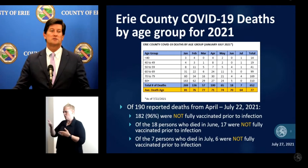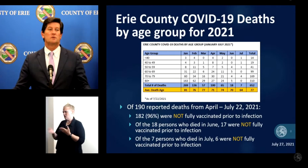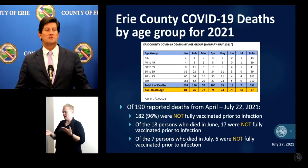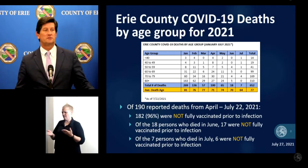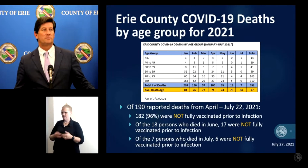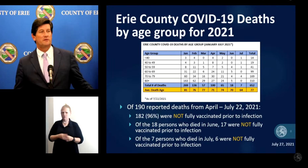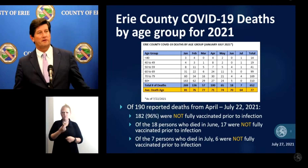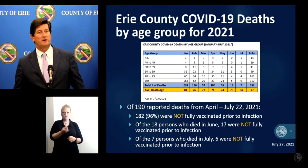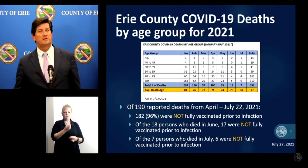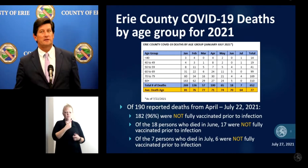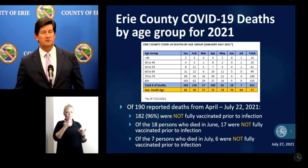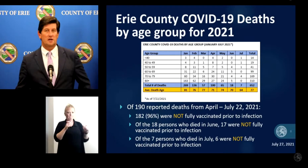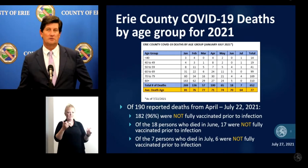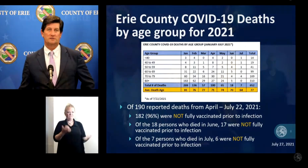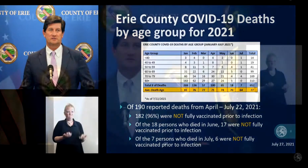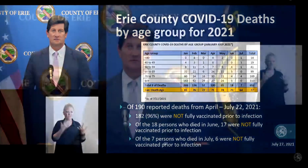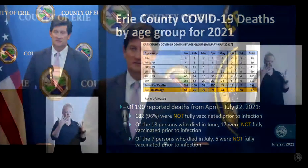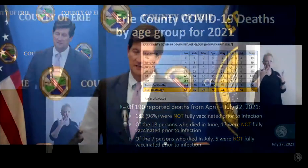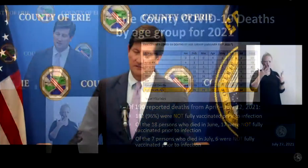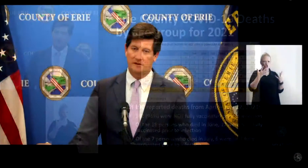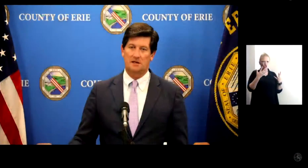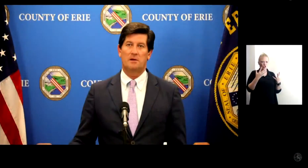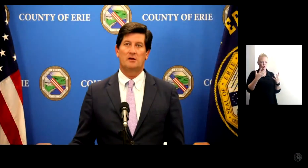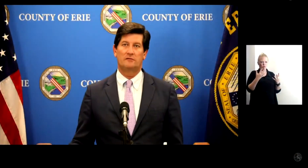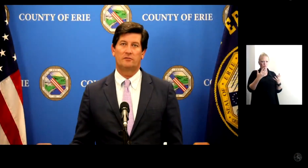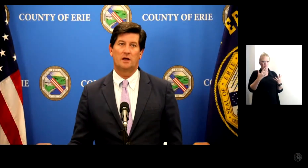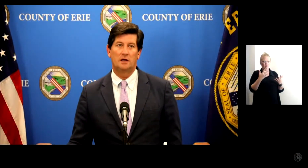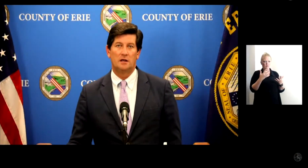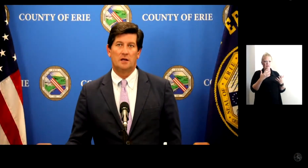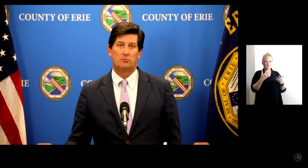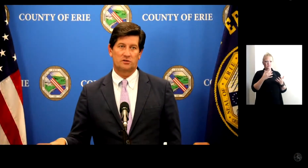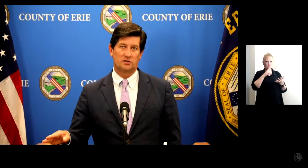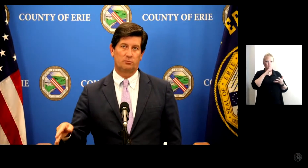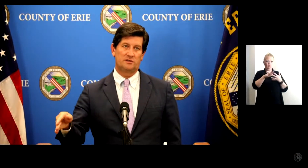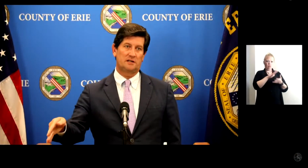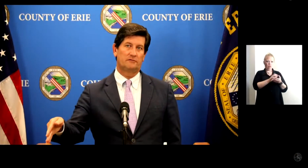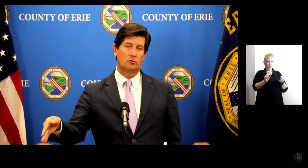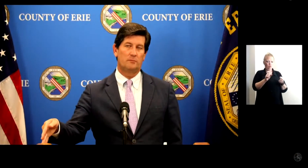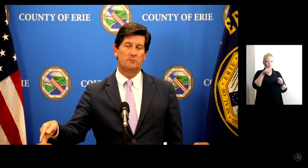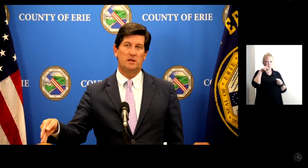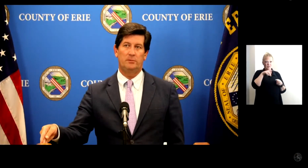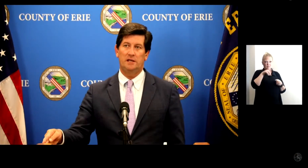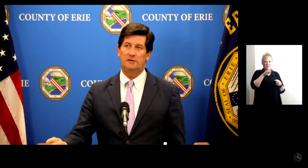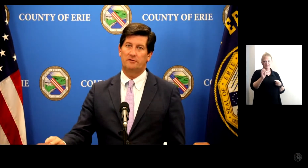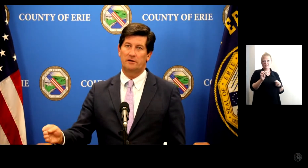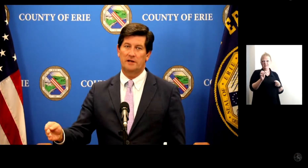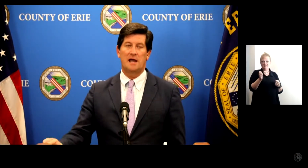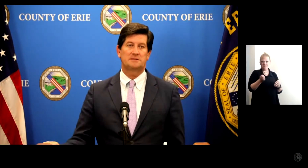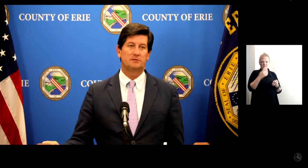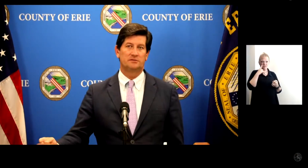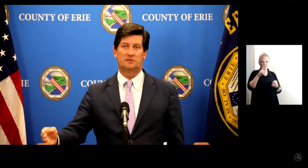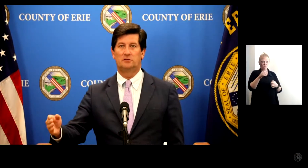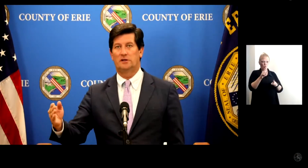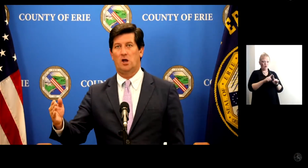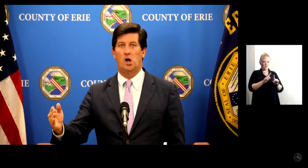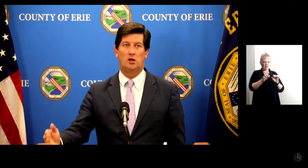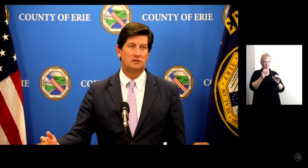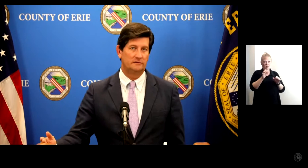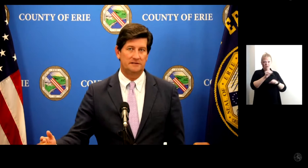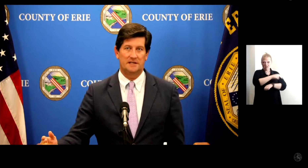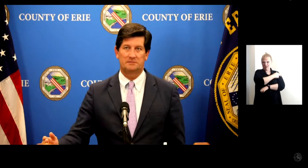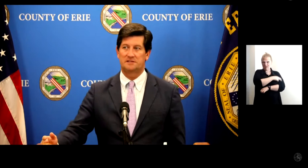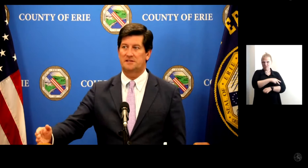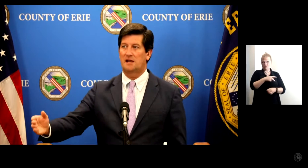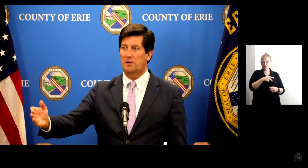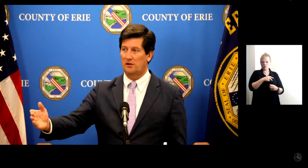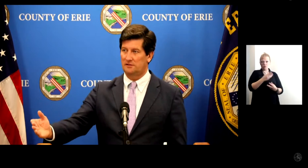The question was, the big fire that took out a significant amount of personal protective equipment, PPE, for area hospitals, including all